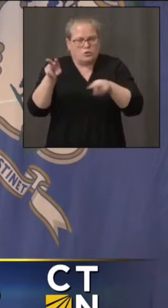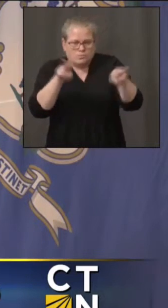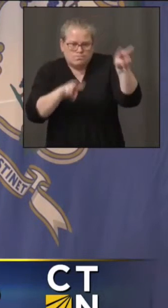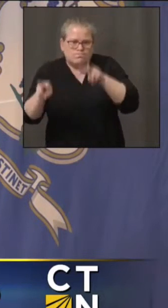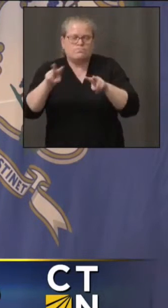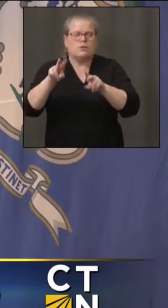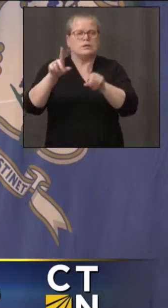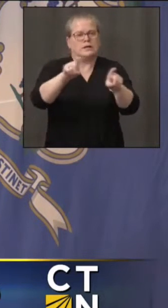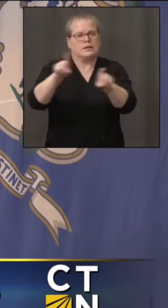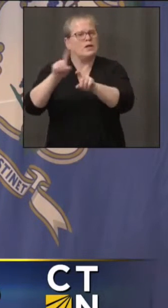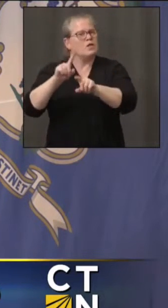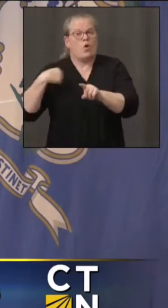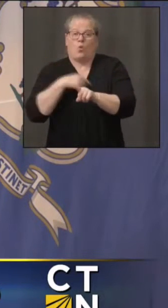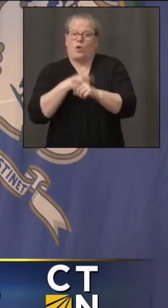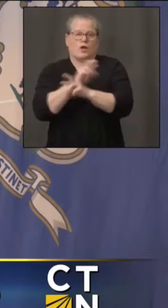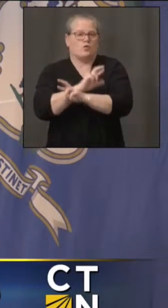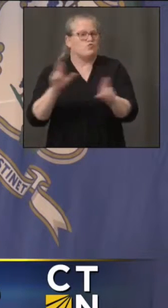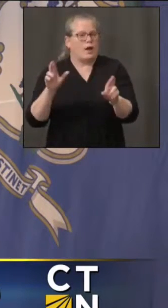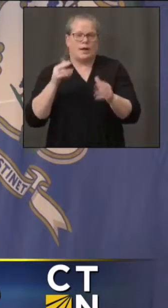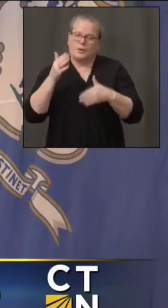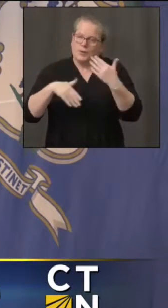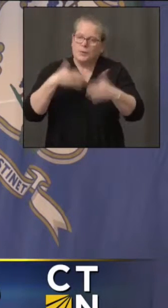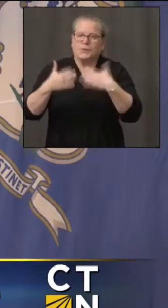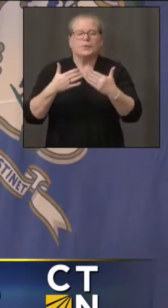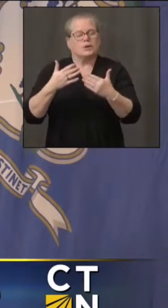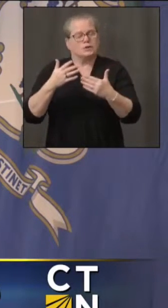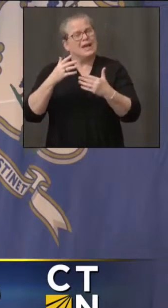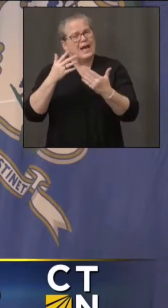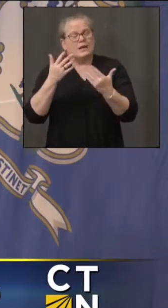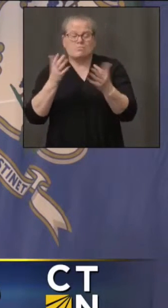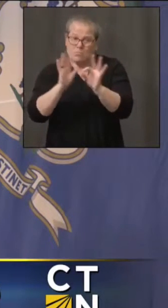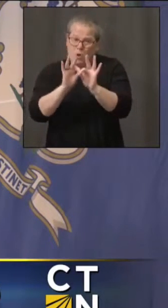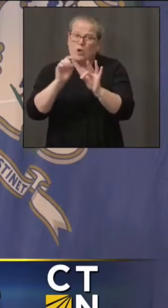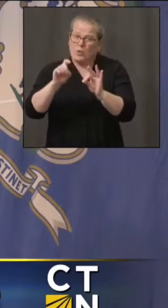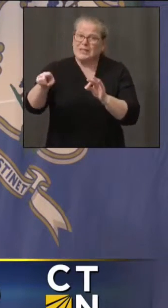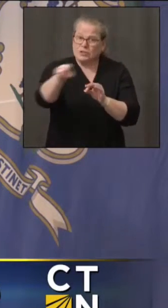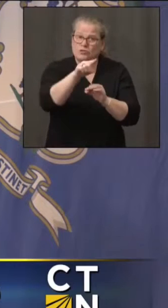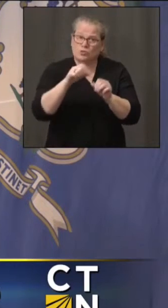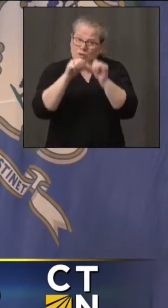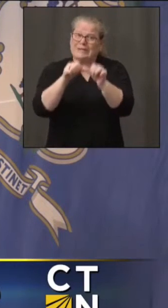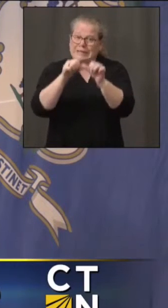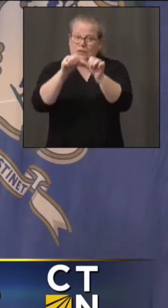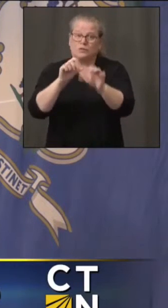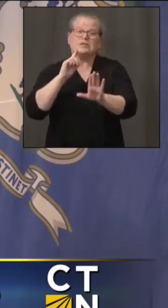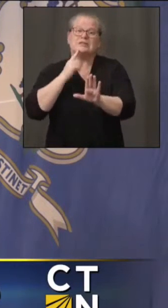take this, continue to take this seriously a little bit longer. Max?